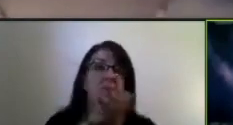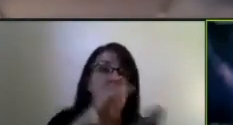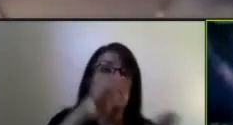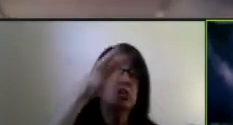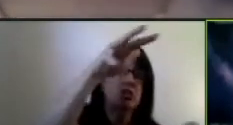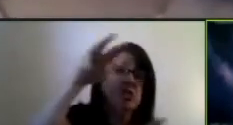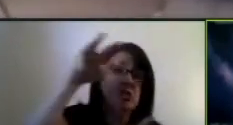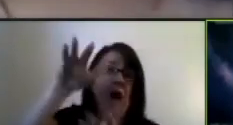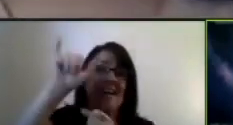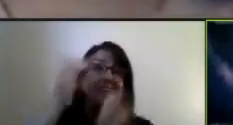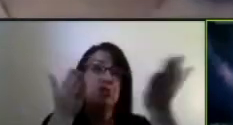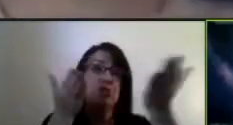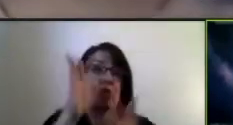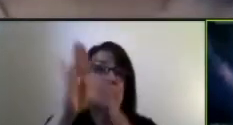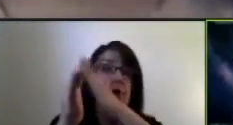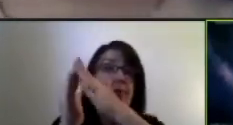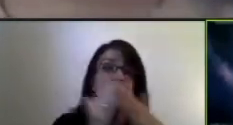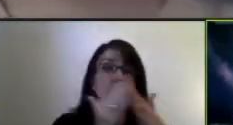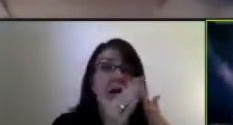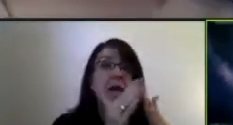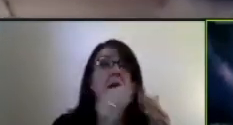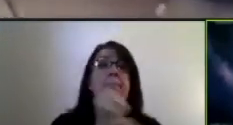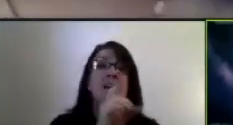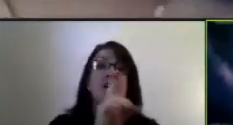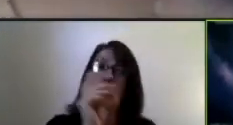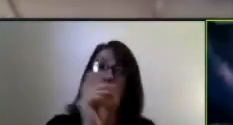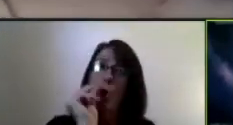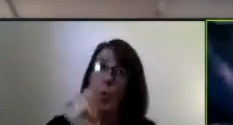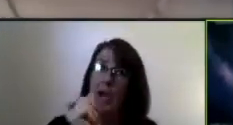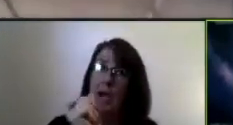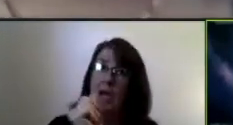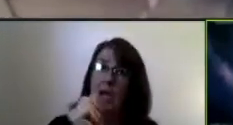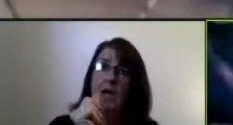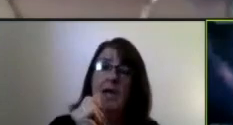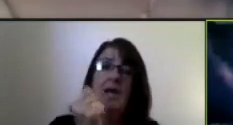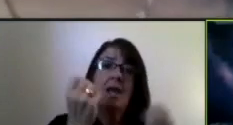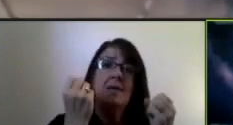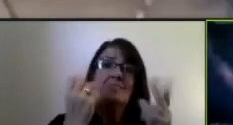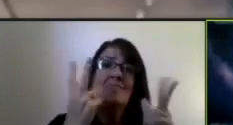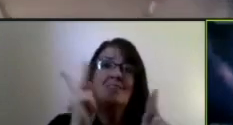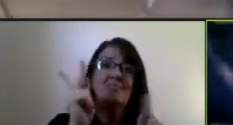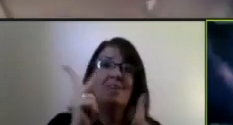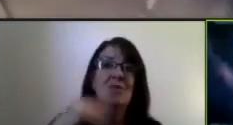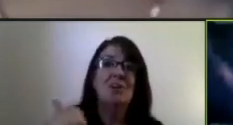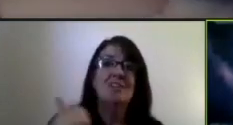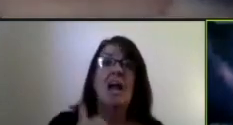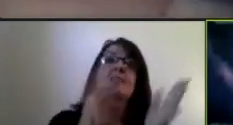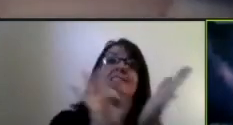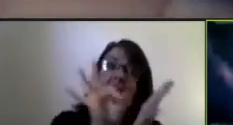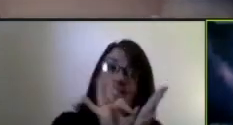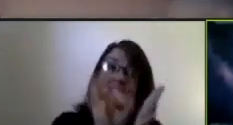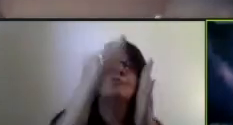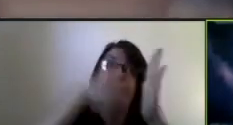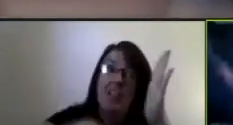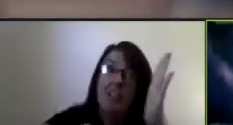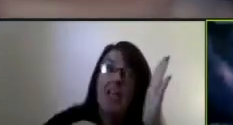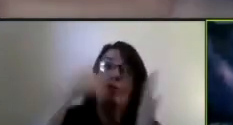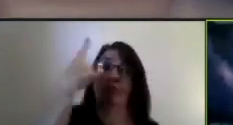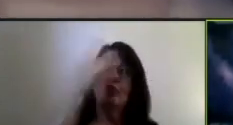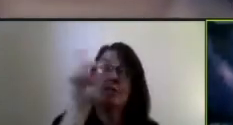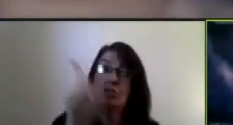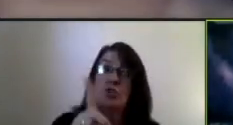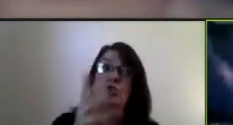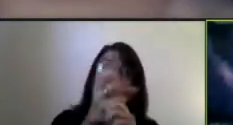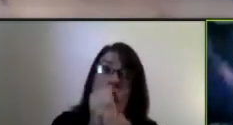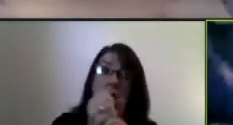help our communities. So just, you know, real quick, I know many probably are tired of hearing about the census, but we need you to fill it out for Detroit to get